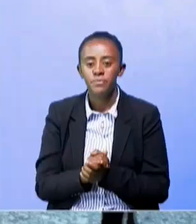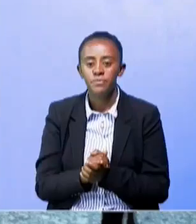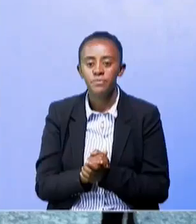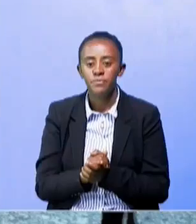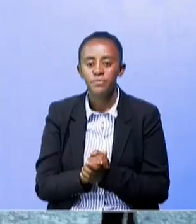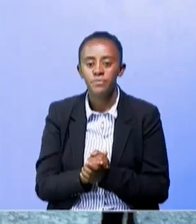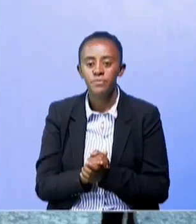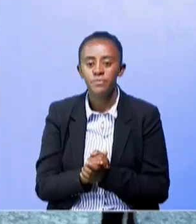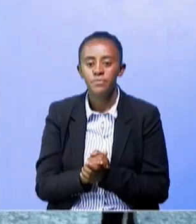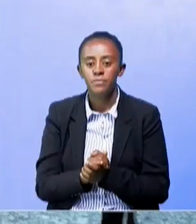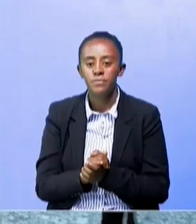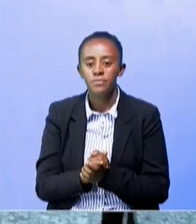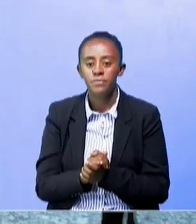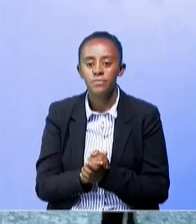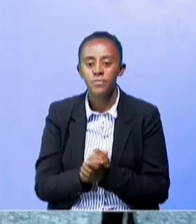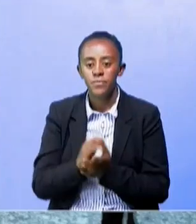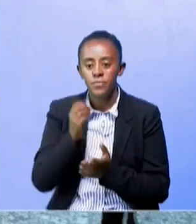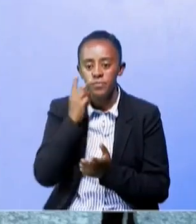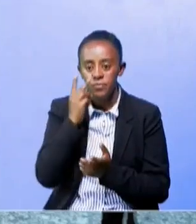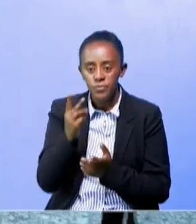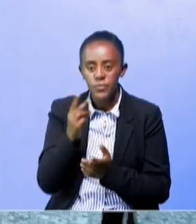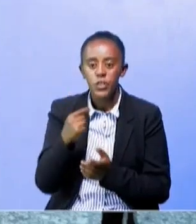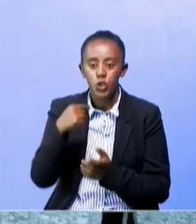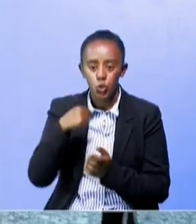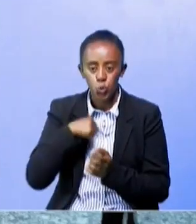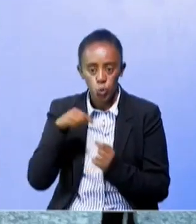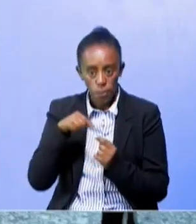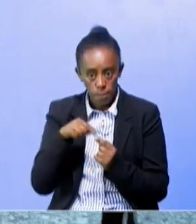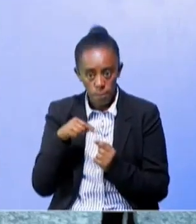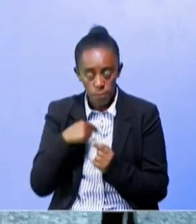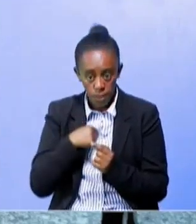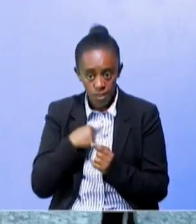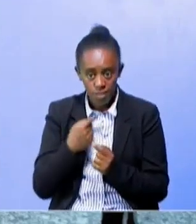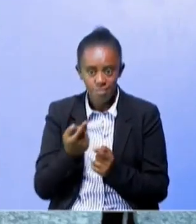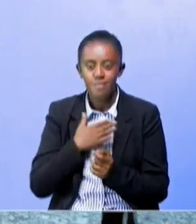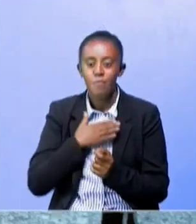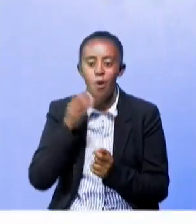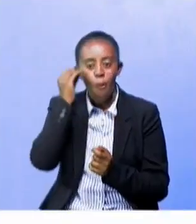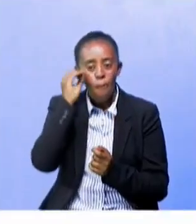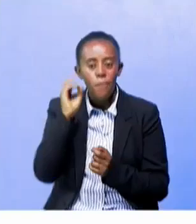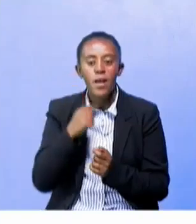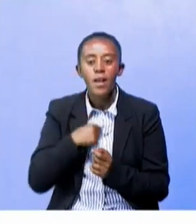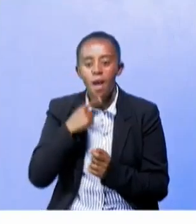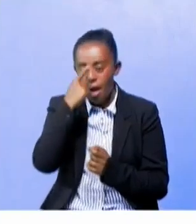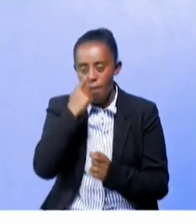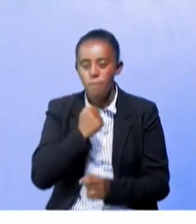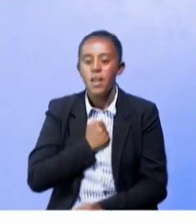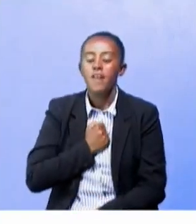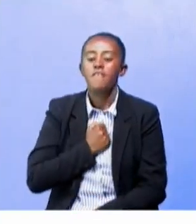I think, I see it, to me, in my opinion, and I believe.